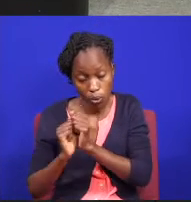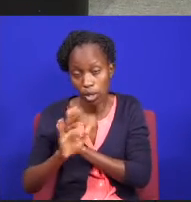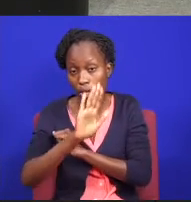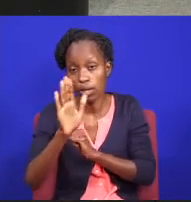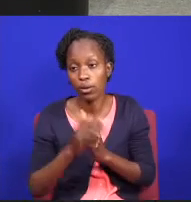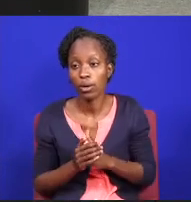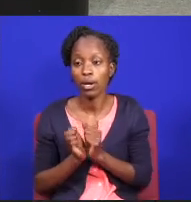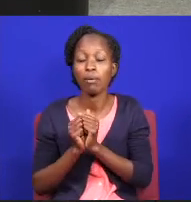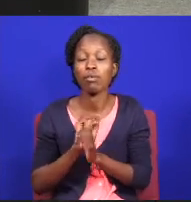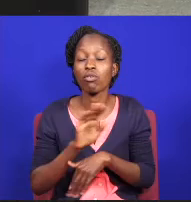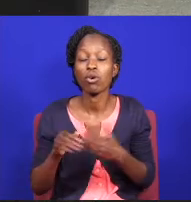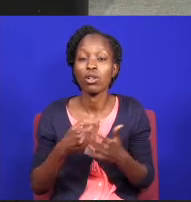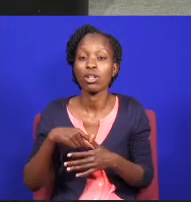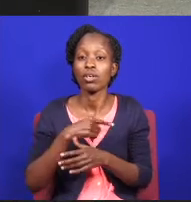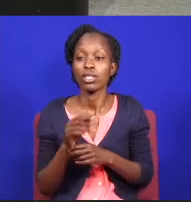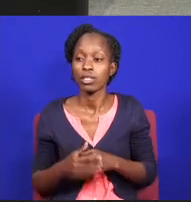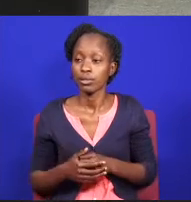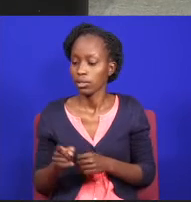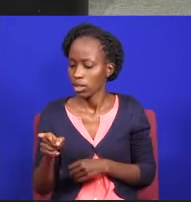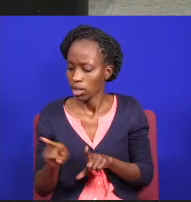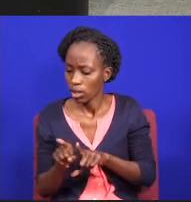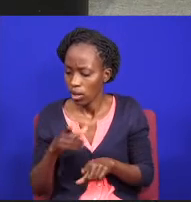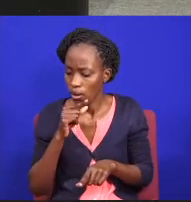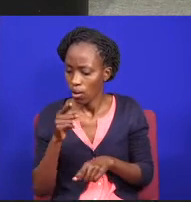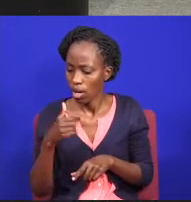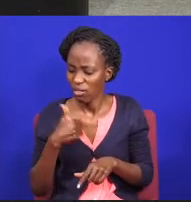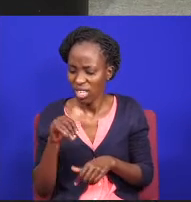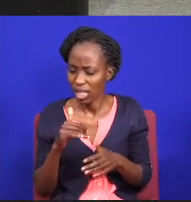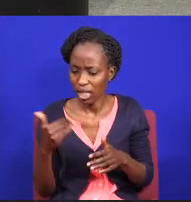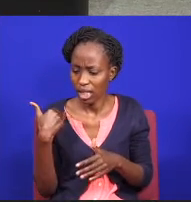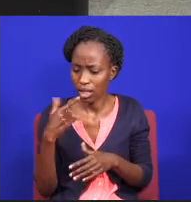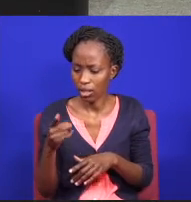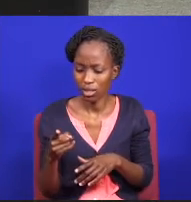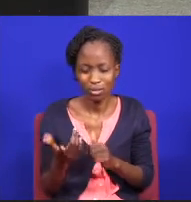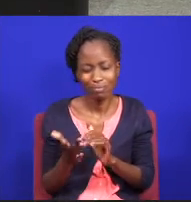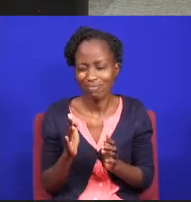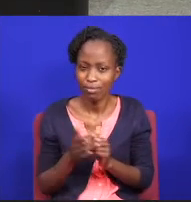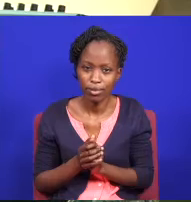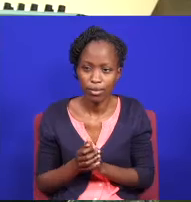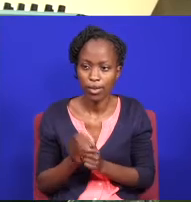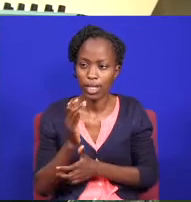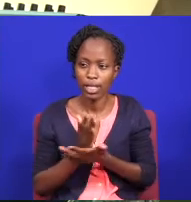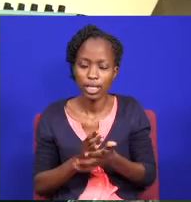for all of us. Kiama, do you have anything like that? No. Sometimes I find